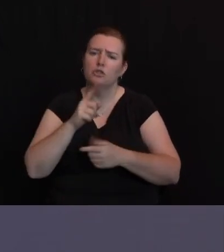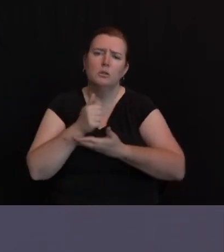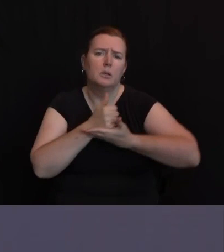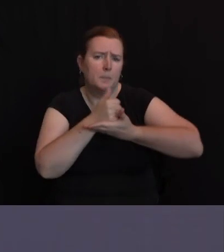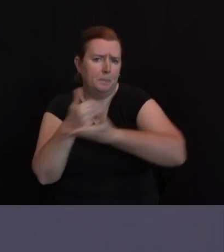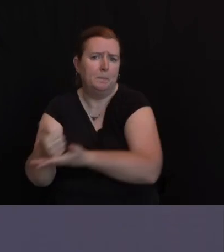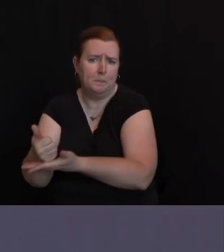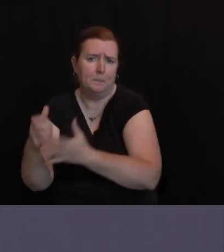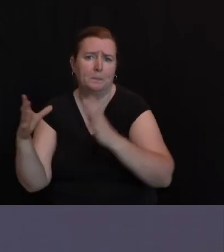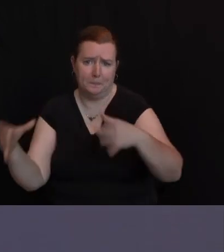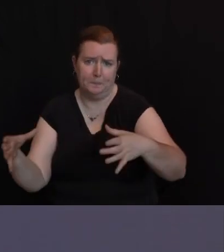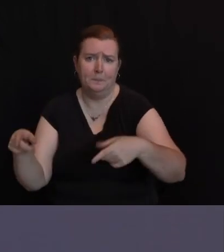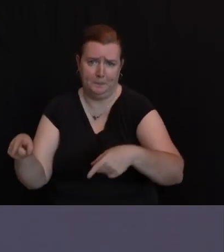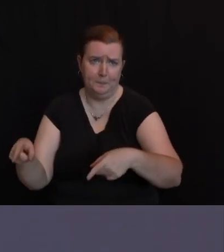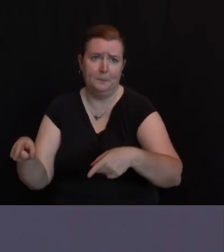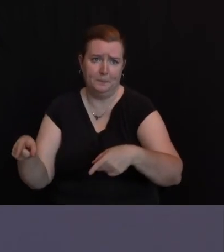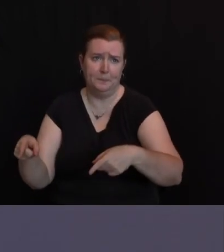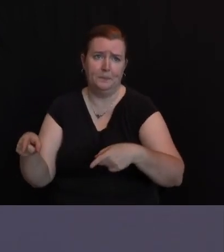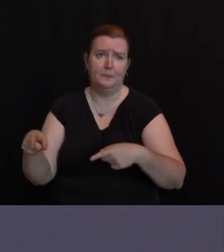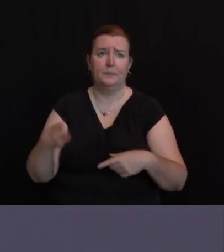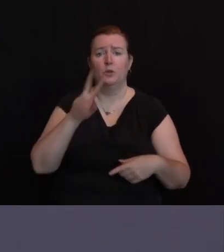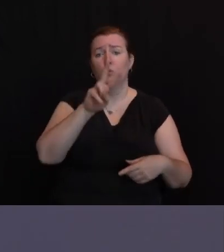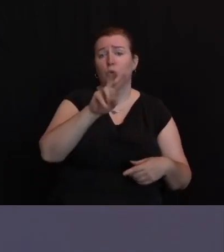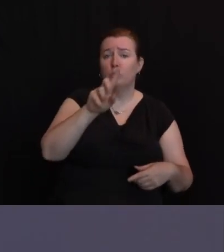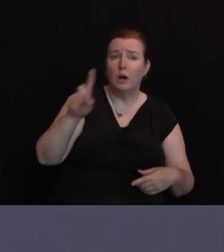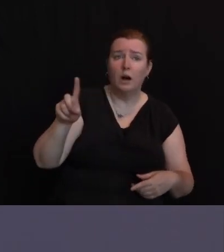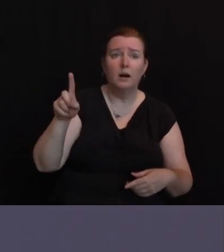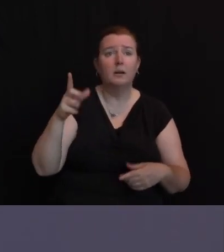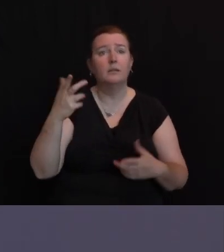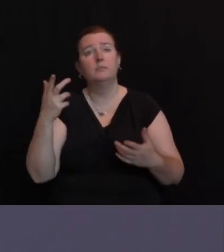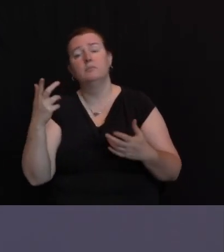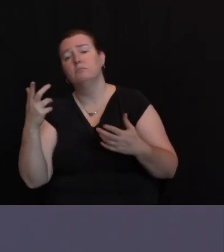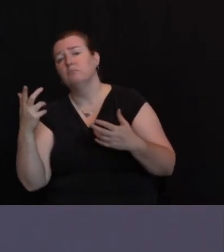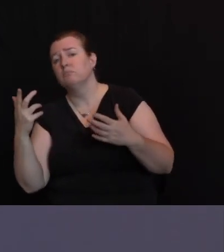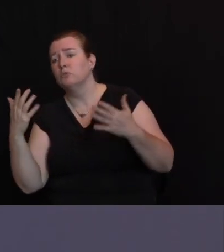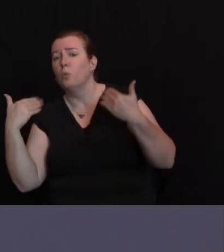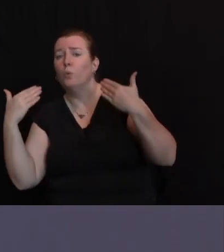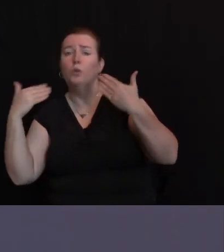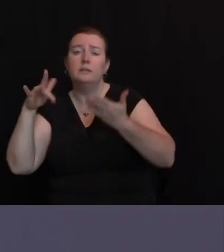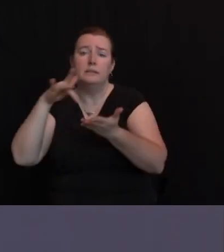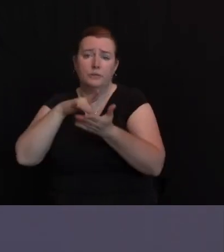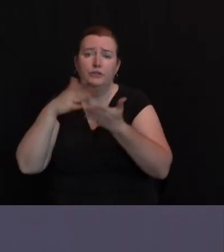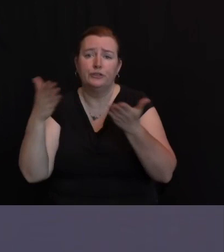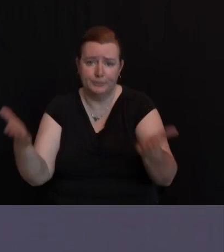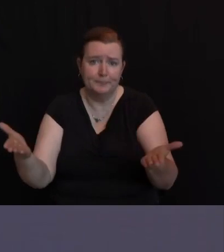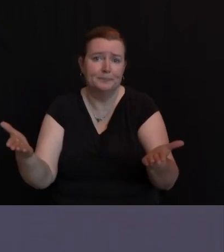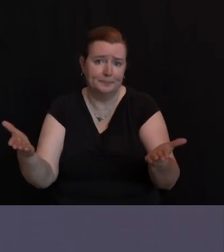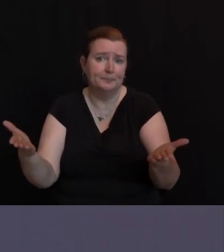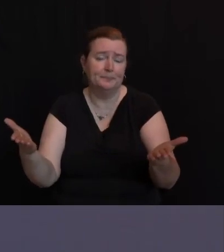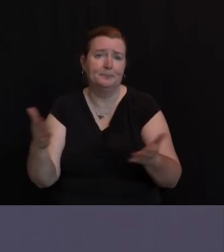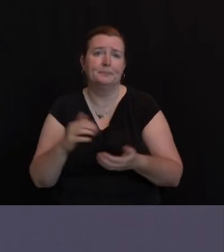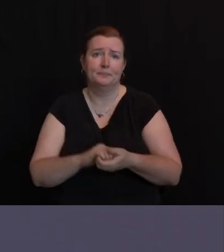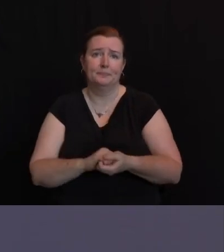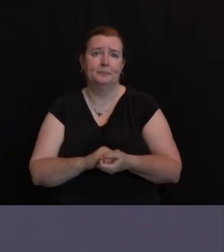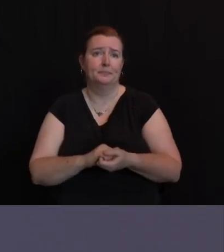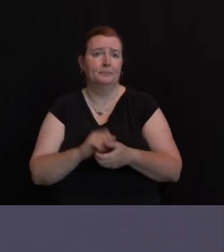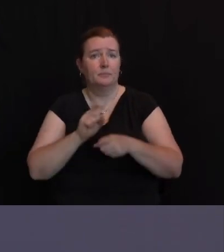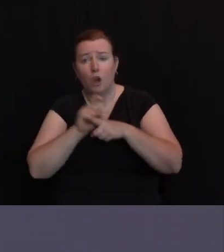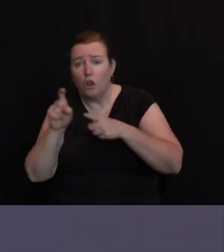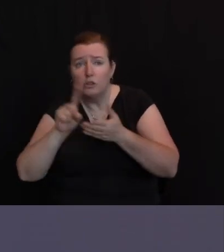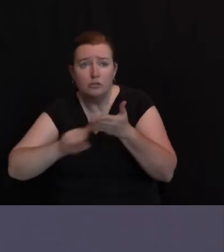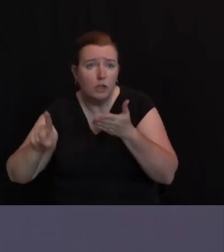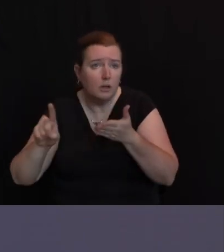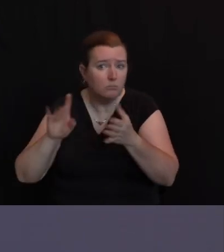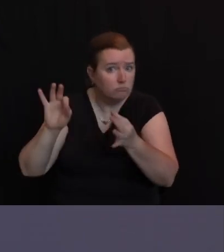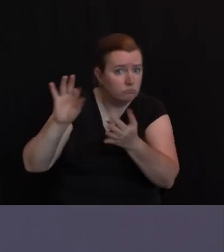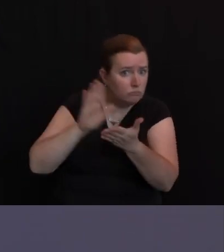The 211 option for the cooling centers, just making that phone call, checking in on folks is key across